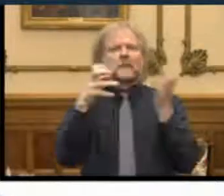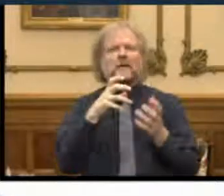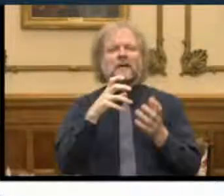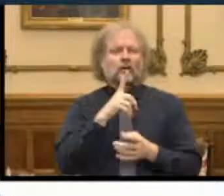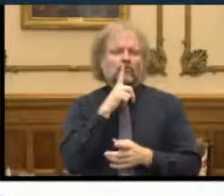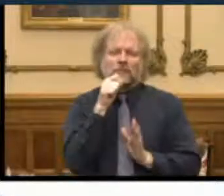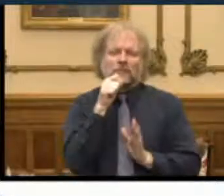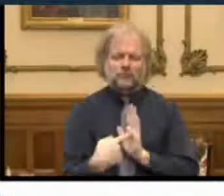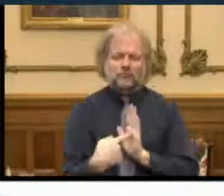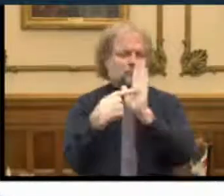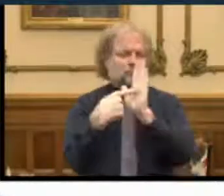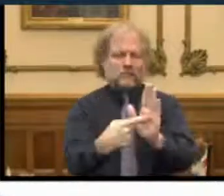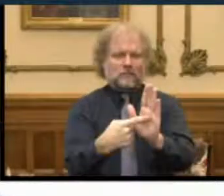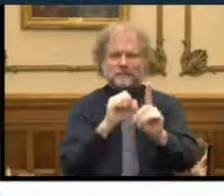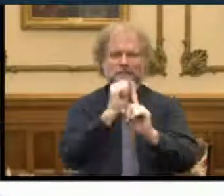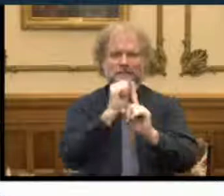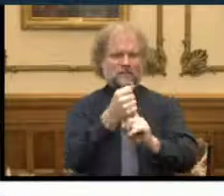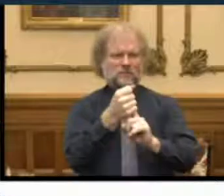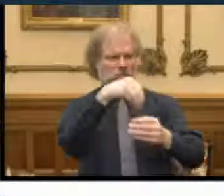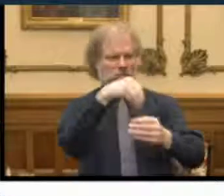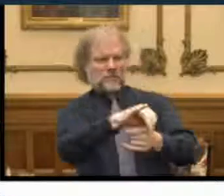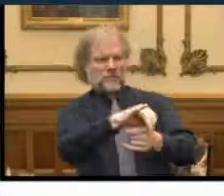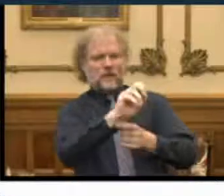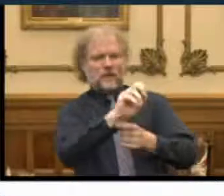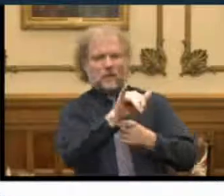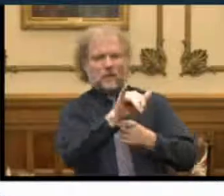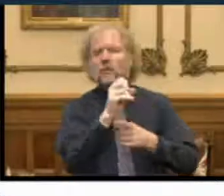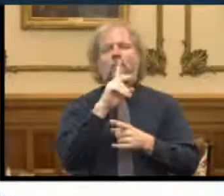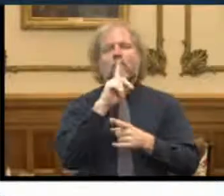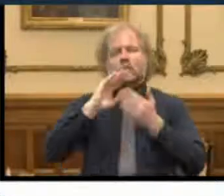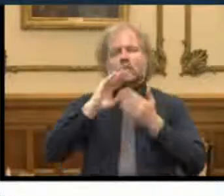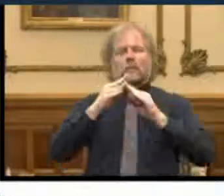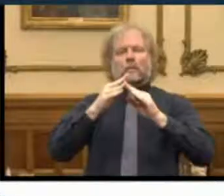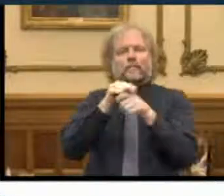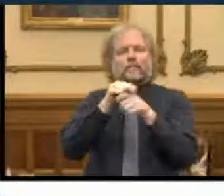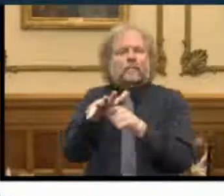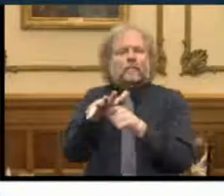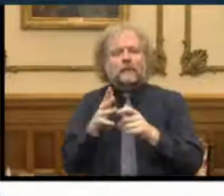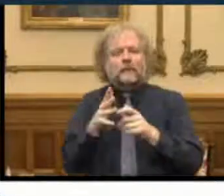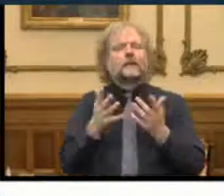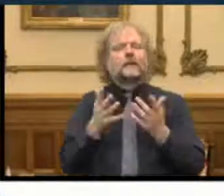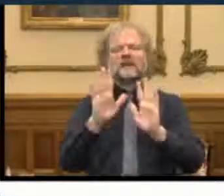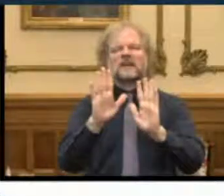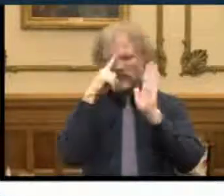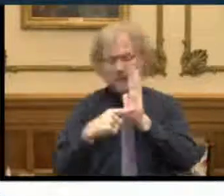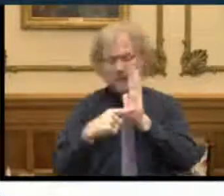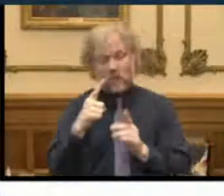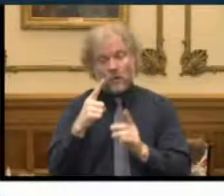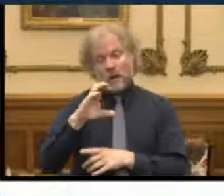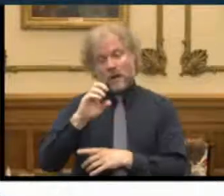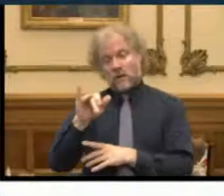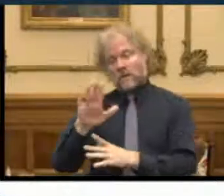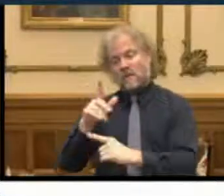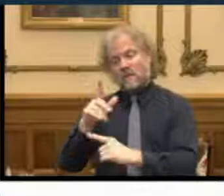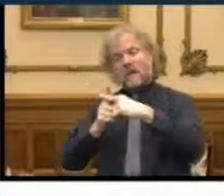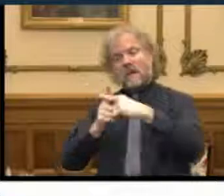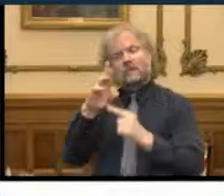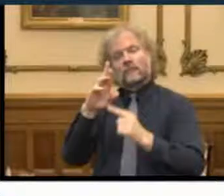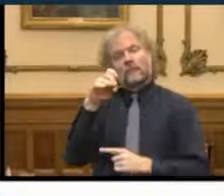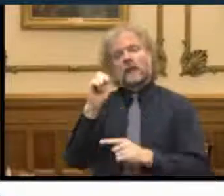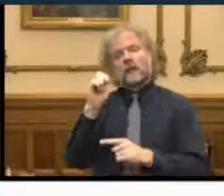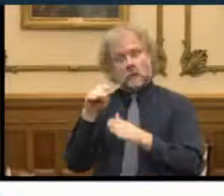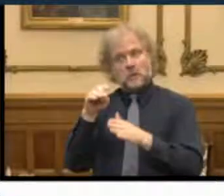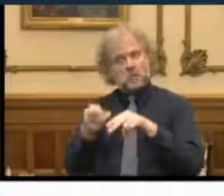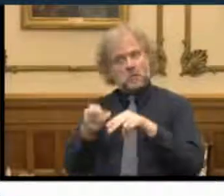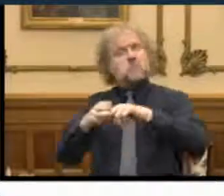representative of the situation in a county or the true community spread. For example, a county's positivity rate could be slightly